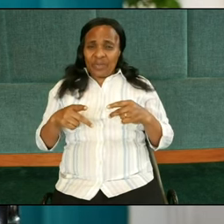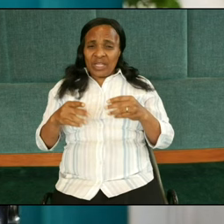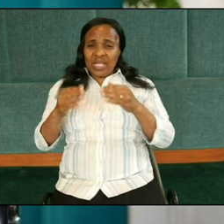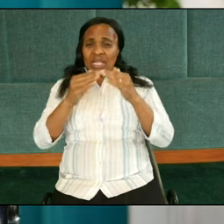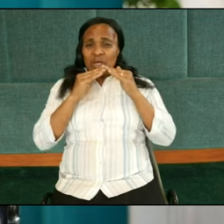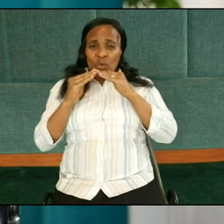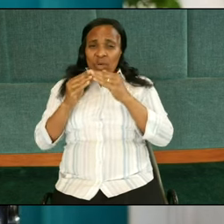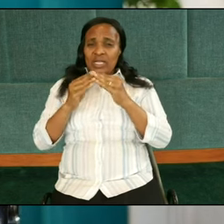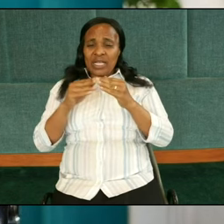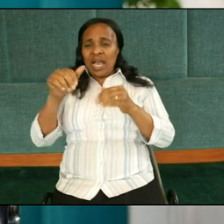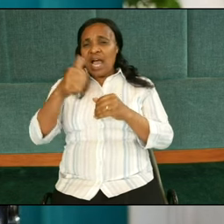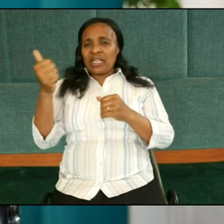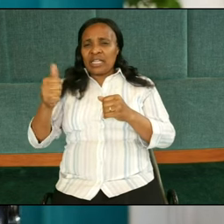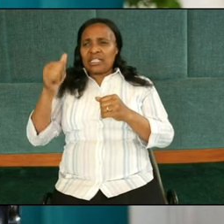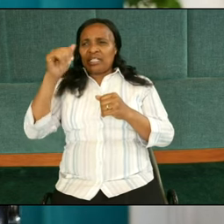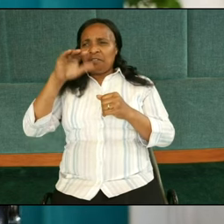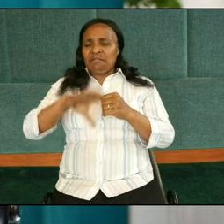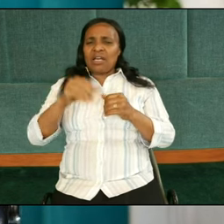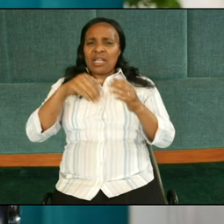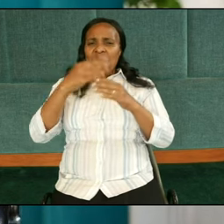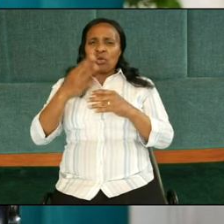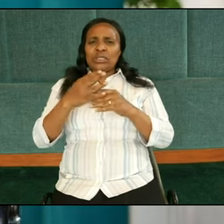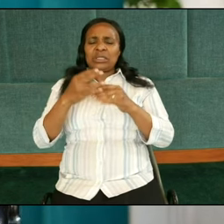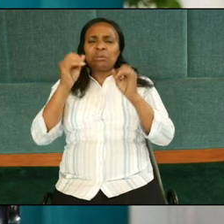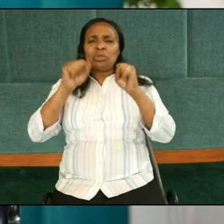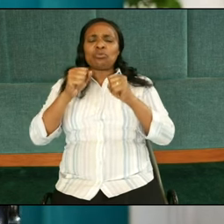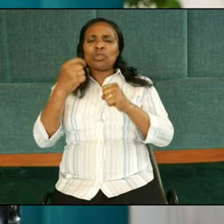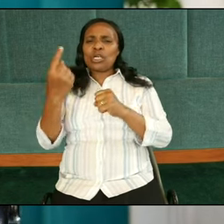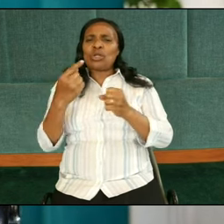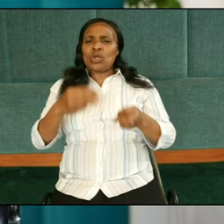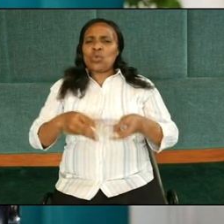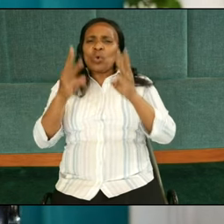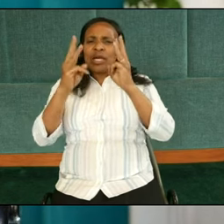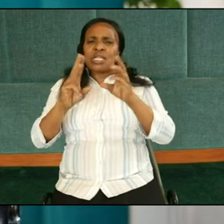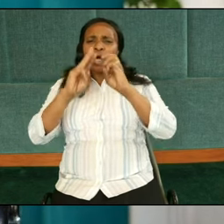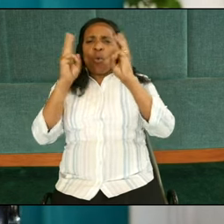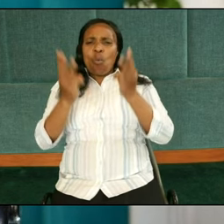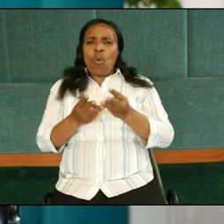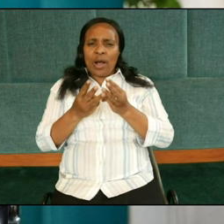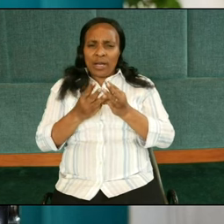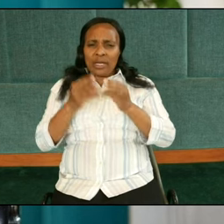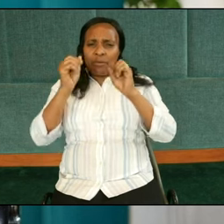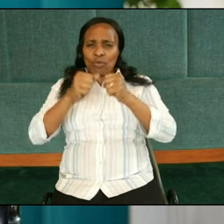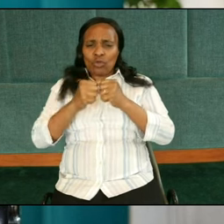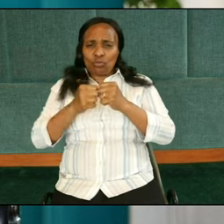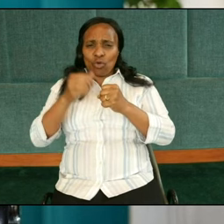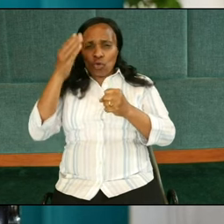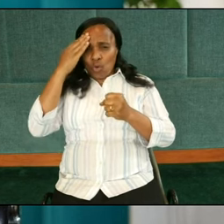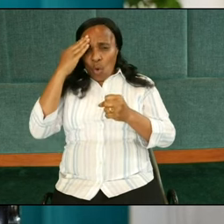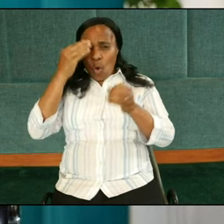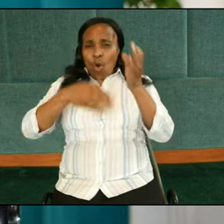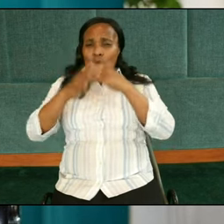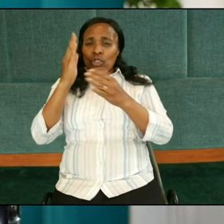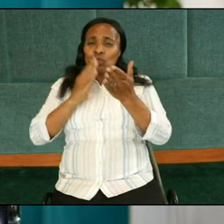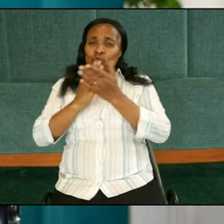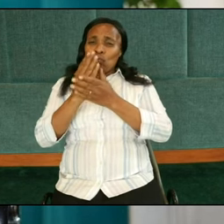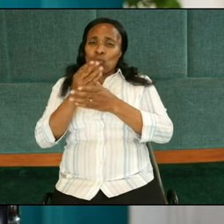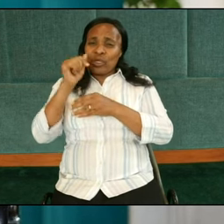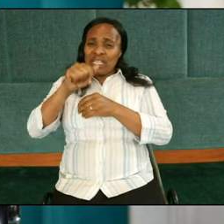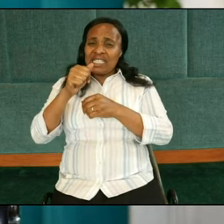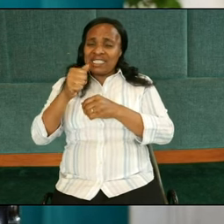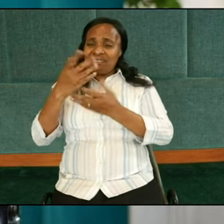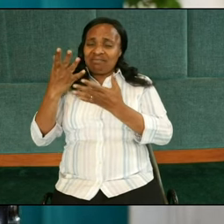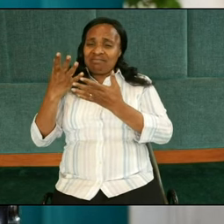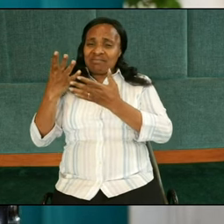the other one they want to find out is, could it mean that the only way that the world will really get to know God is through the inheritance or